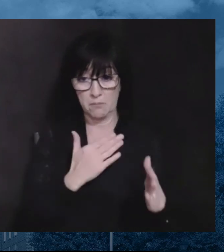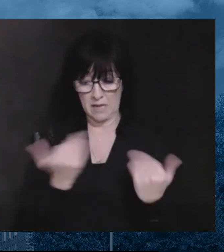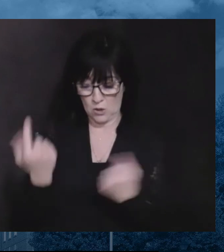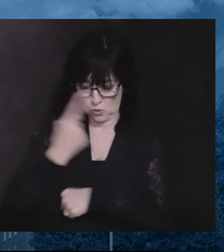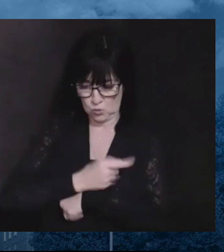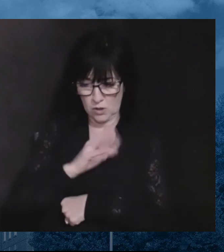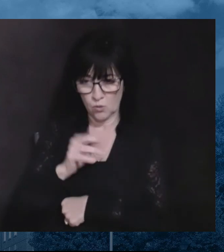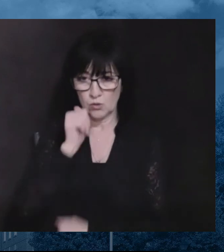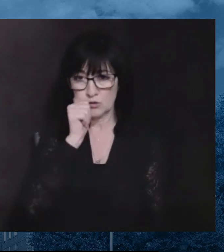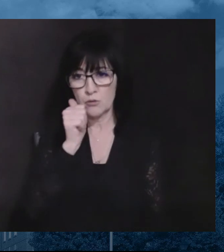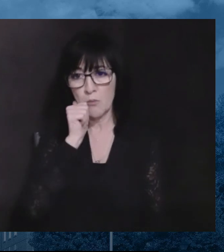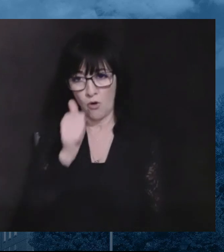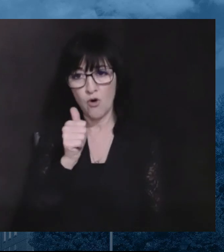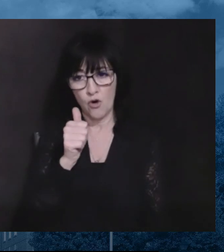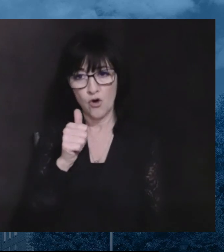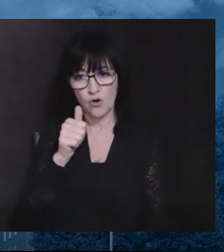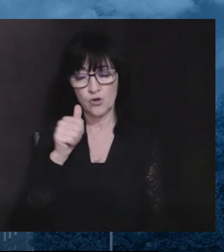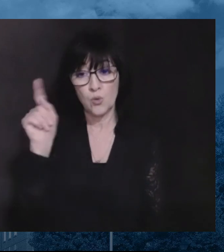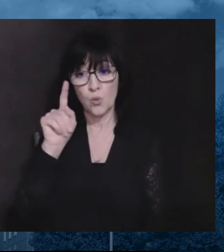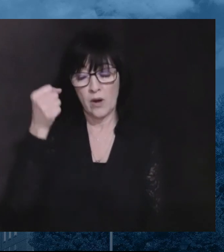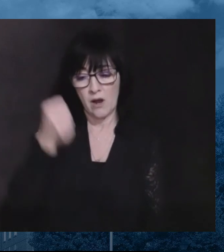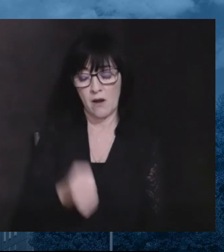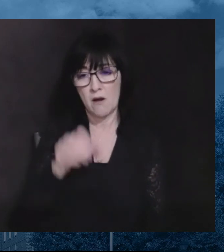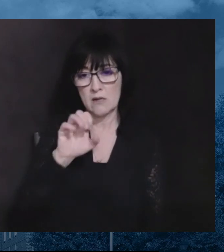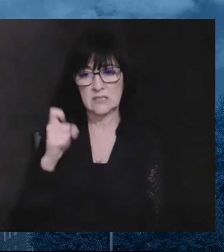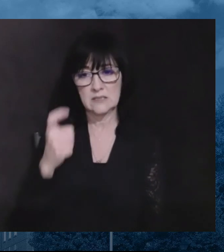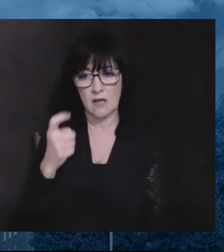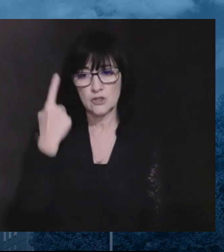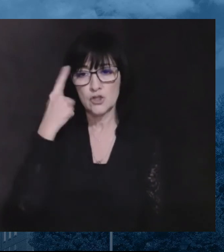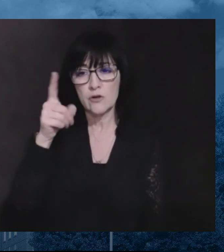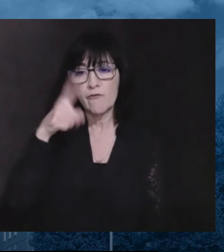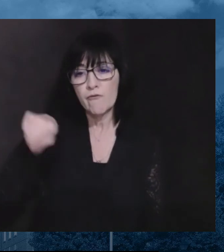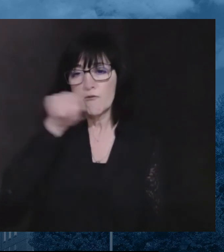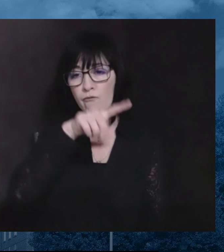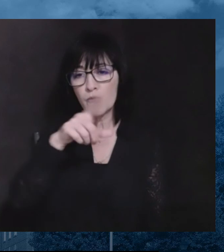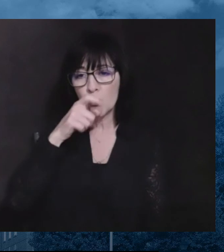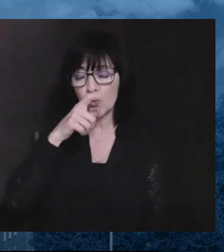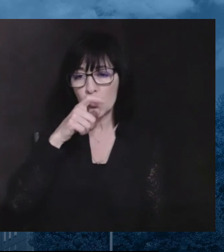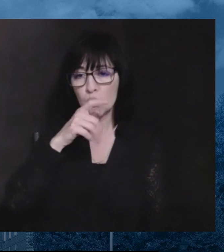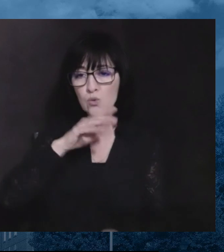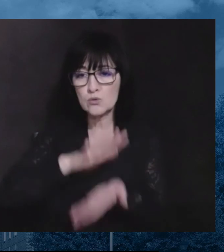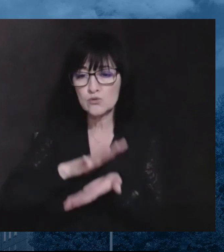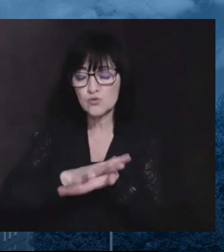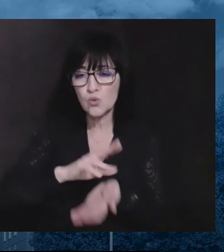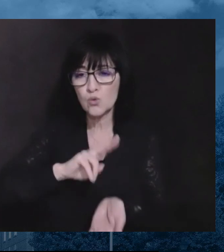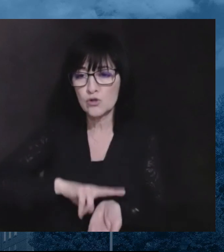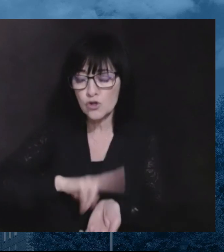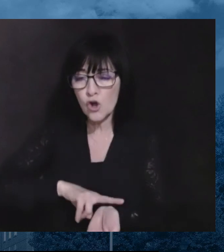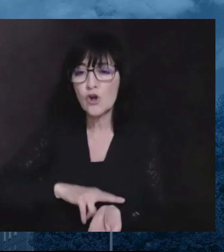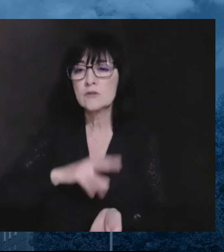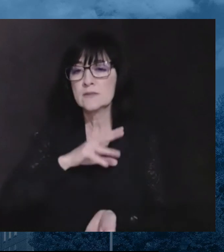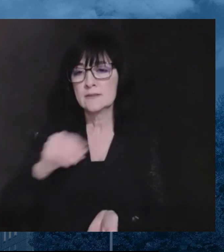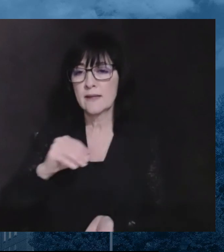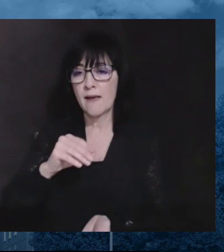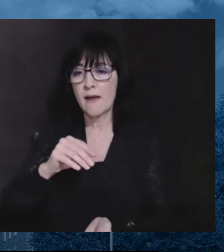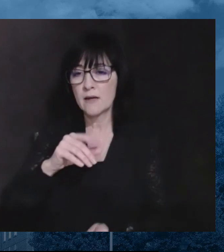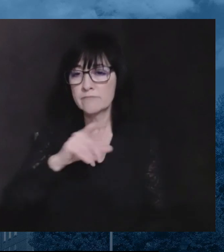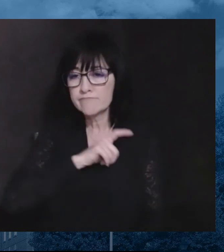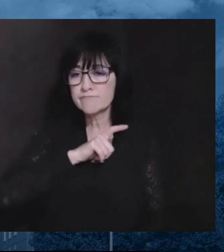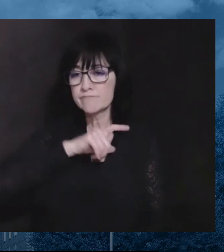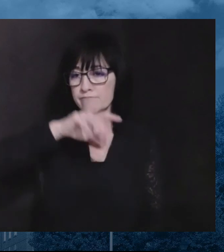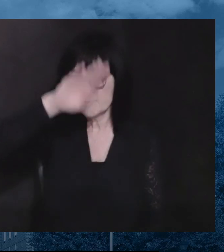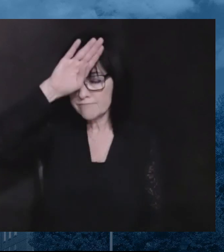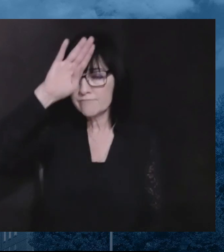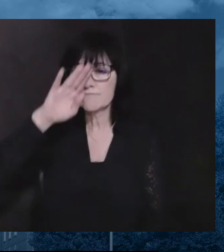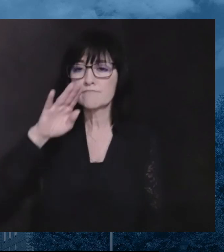tomorrow, in Sussex County for first responders, our school nurses, et cetera, so that we are not